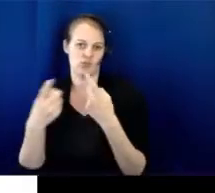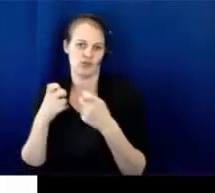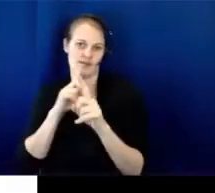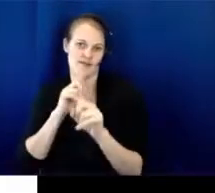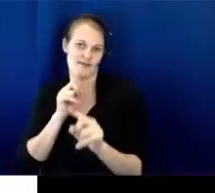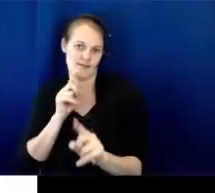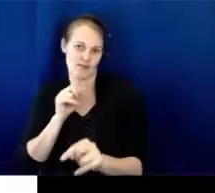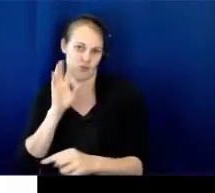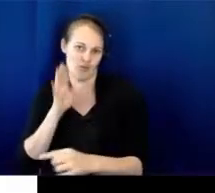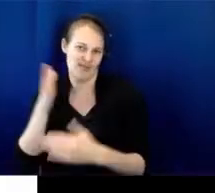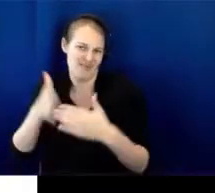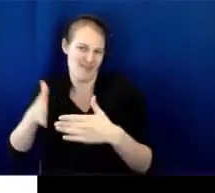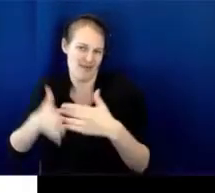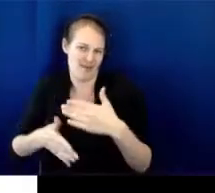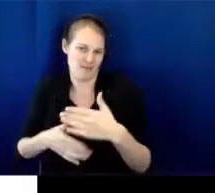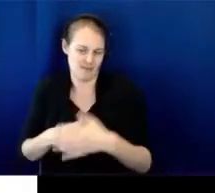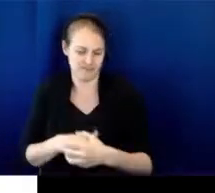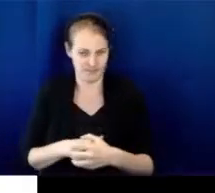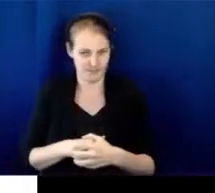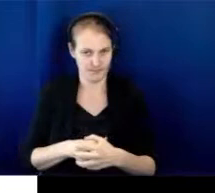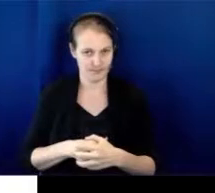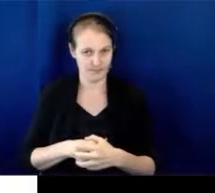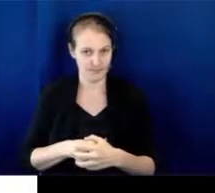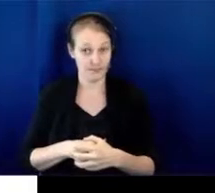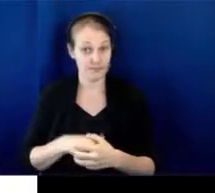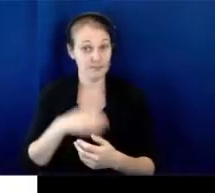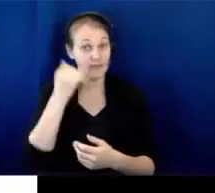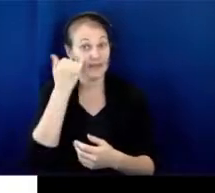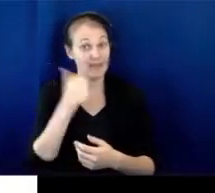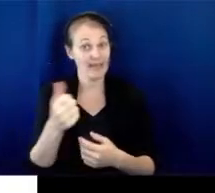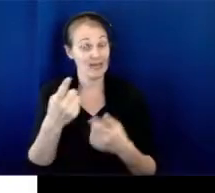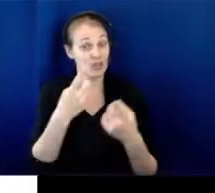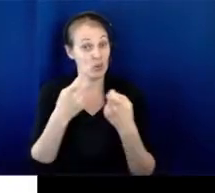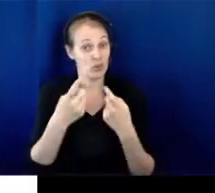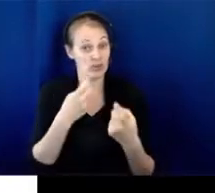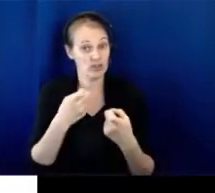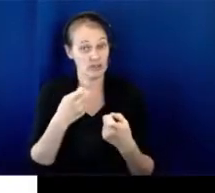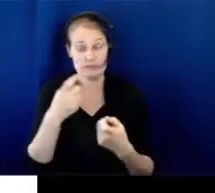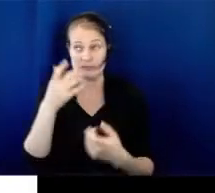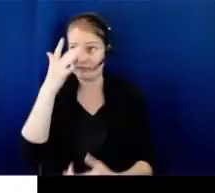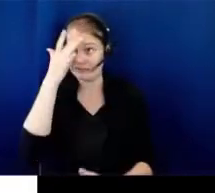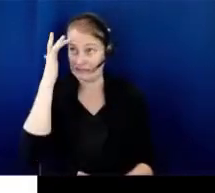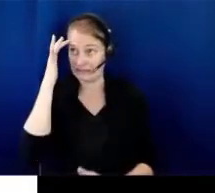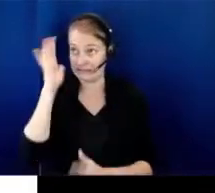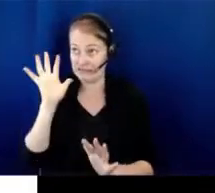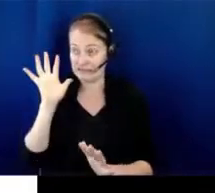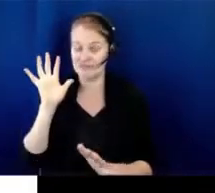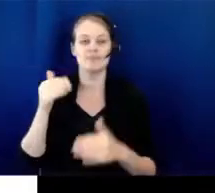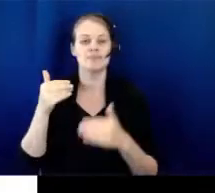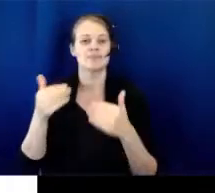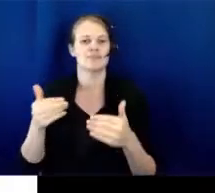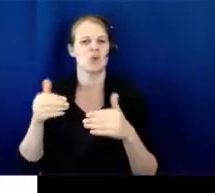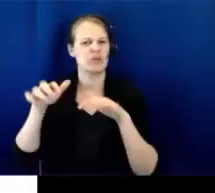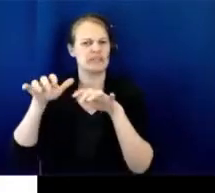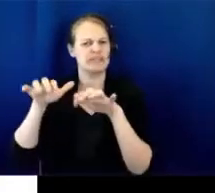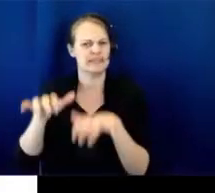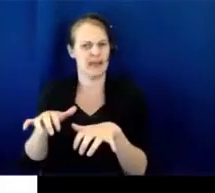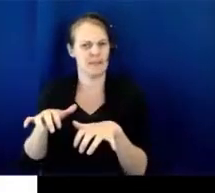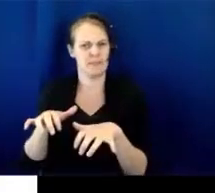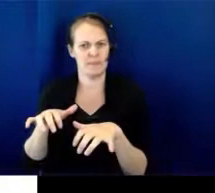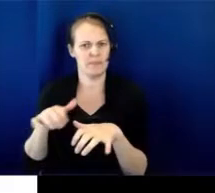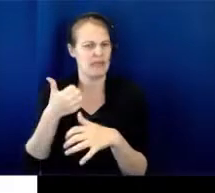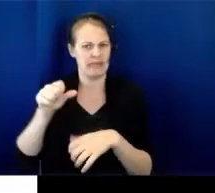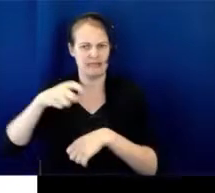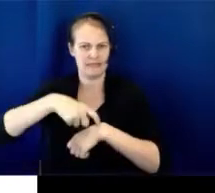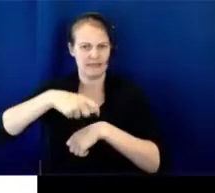presentation. So yeah, and if you have any questions and you're worried you'll forget, please feel free to type them in the chat, and Kendra